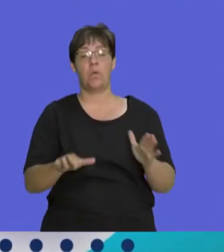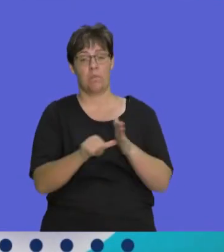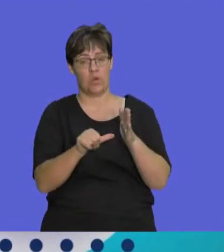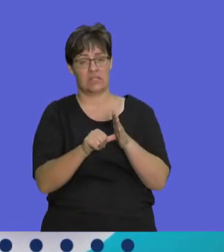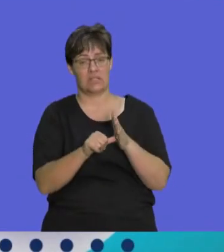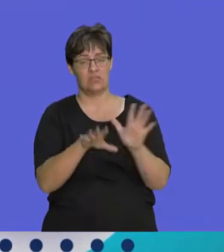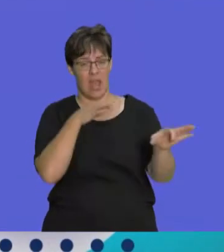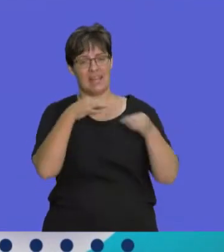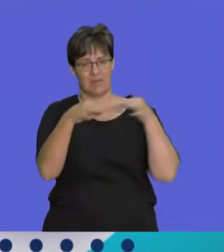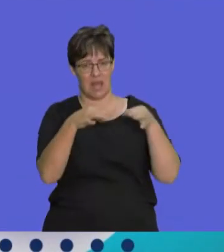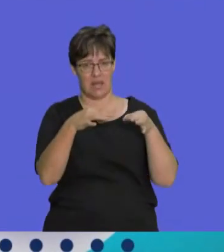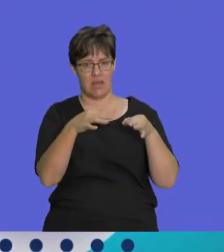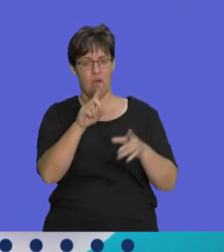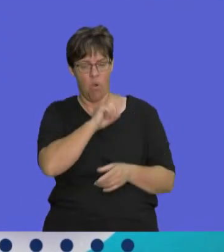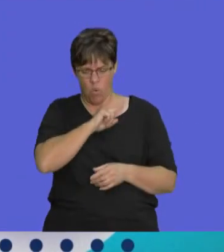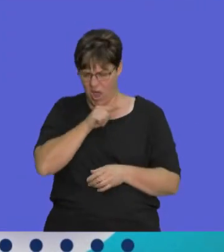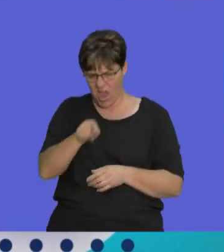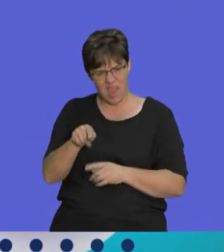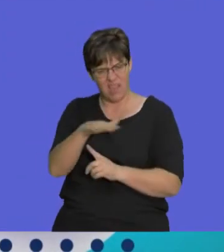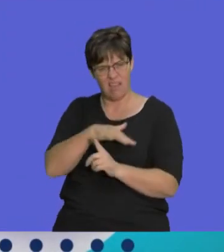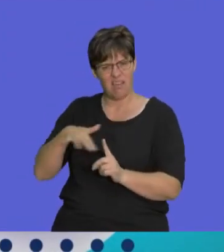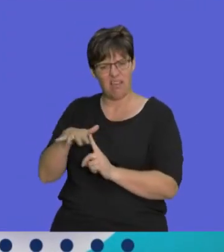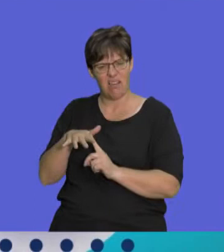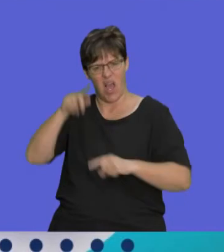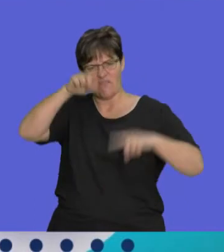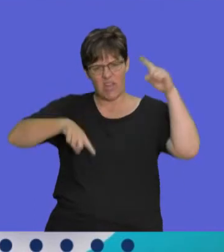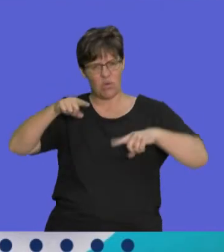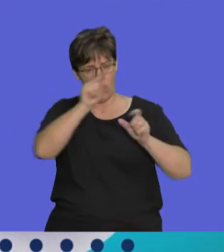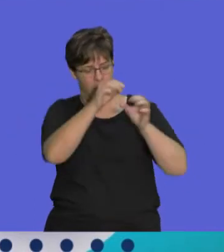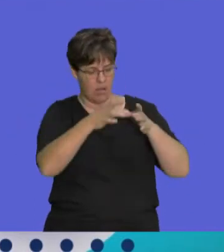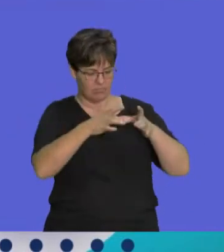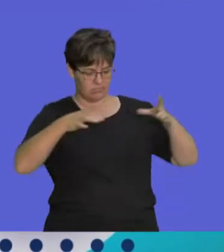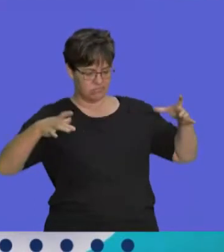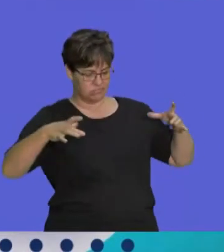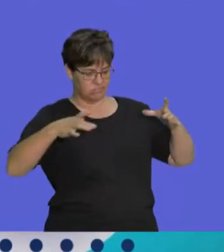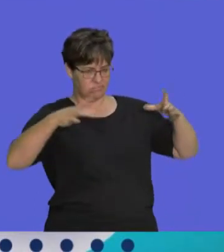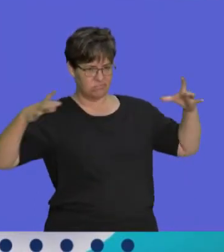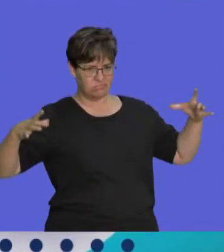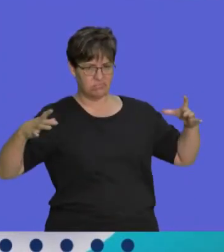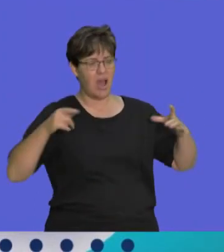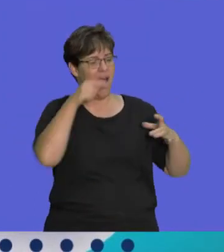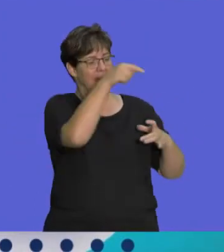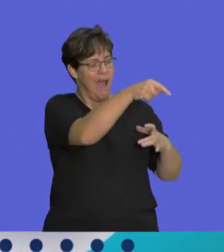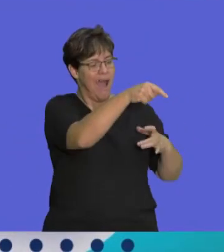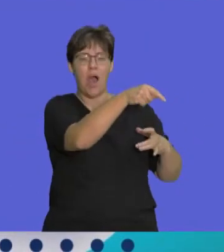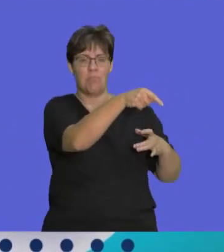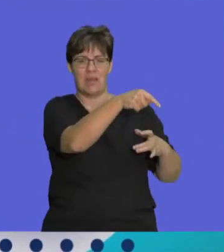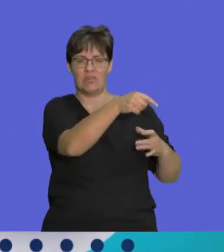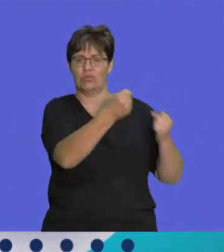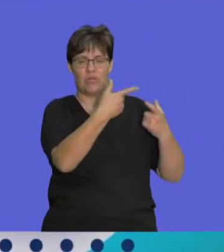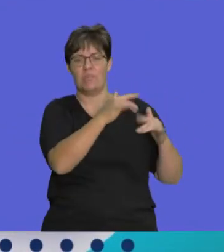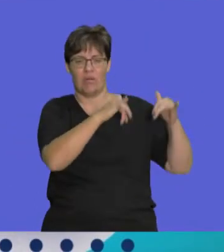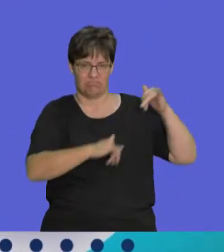very important, you know, explanation to say, why does the field vary, and why do we essentially say the field is